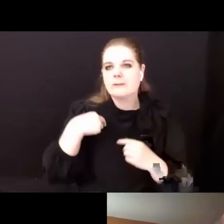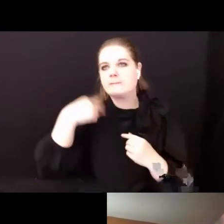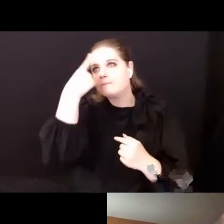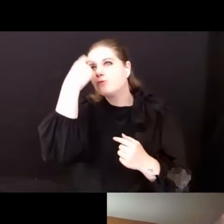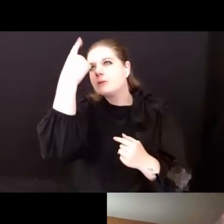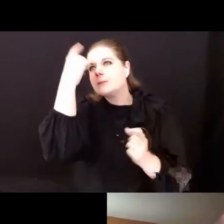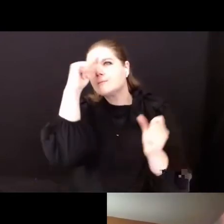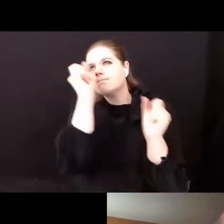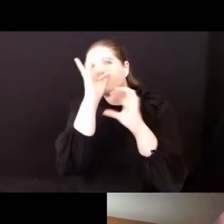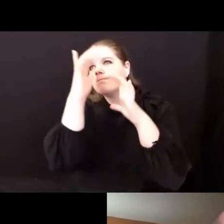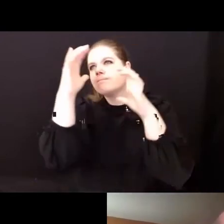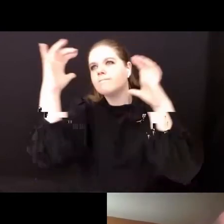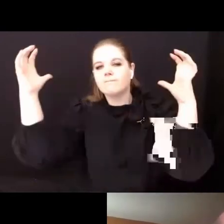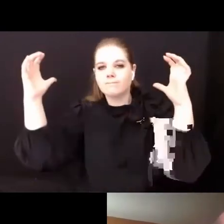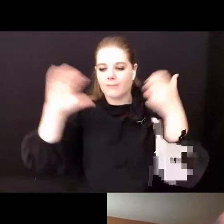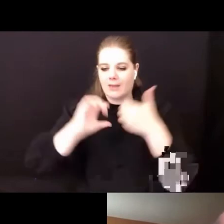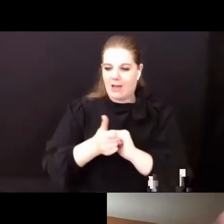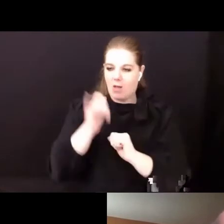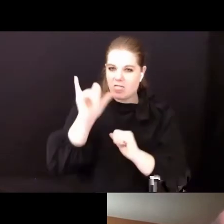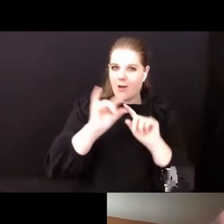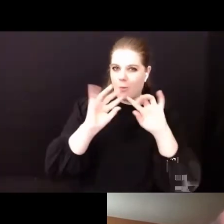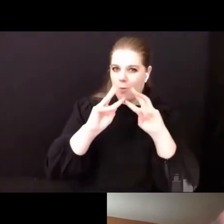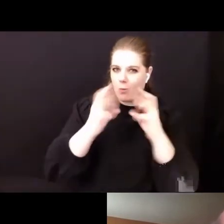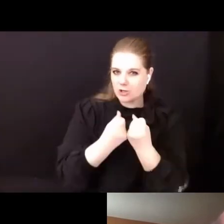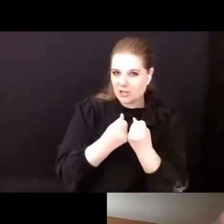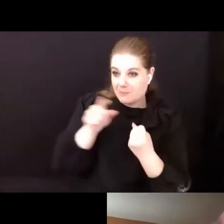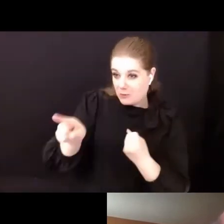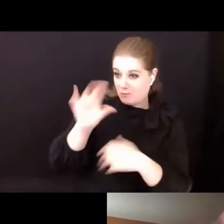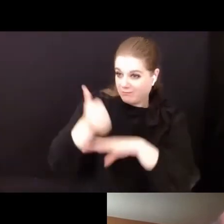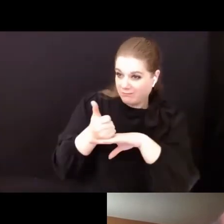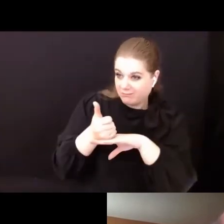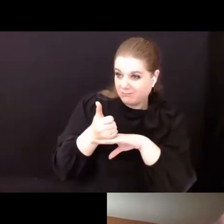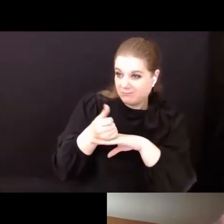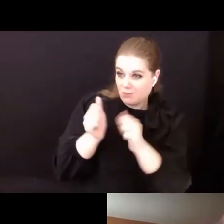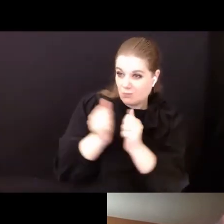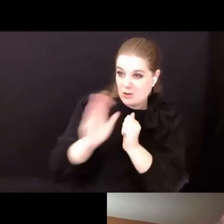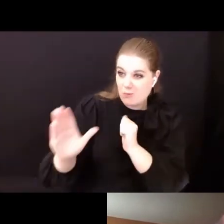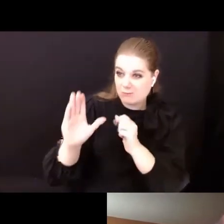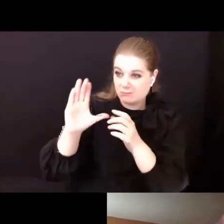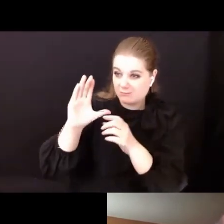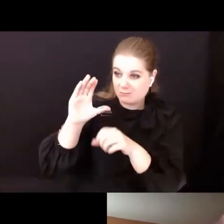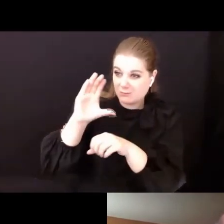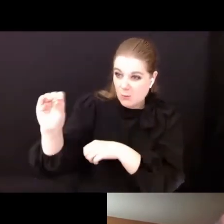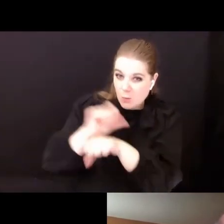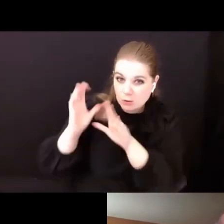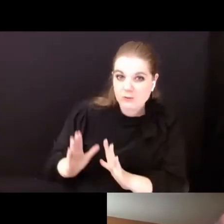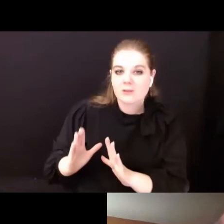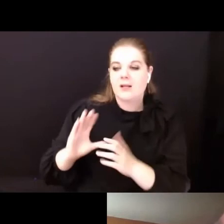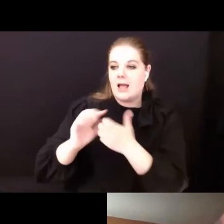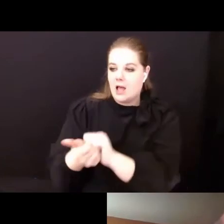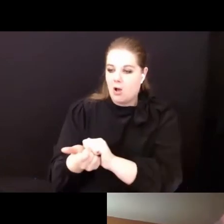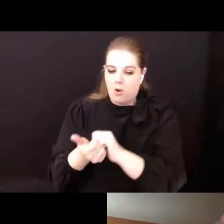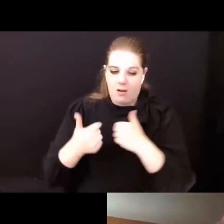could take this workshop you created with your colleagues, In My Shoes, and adapt it